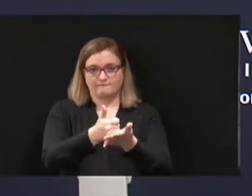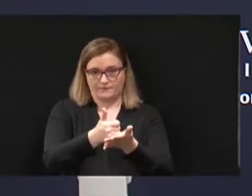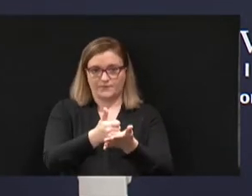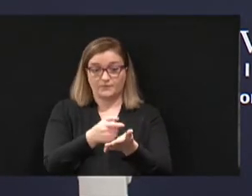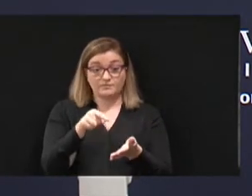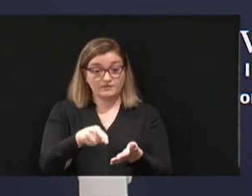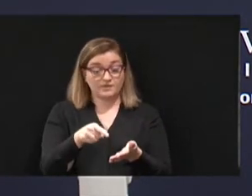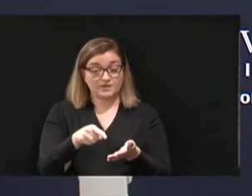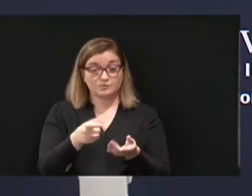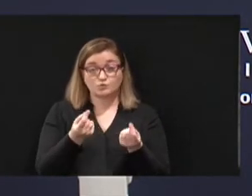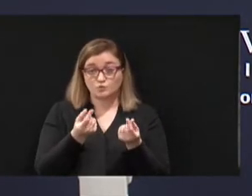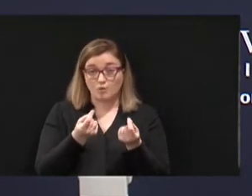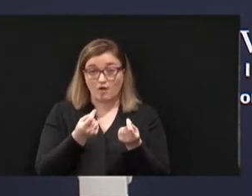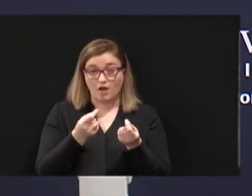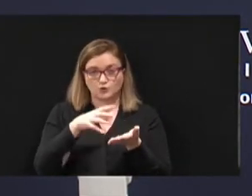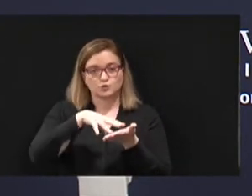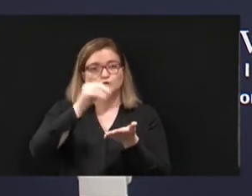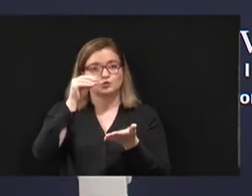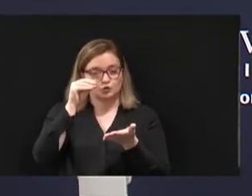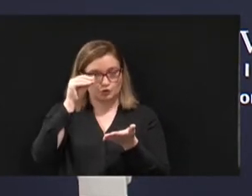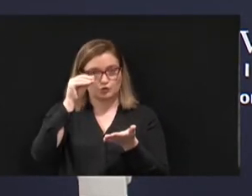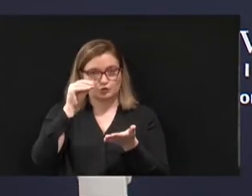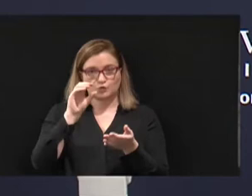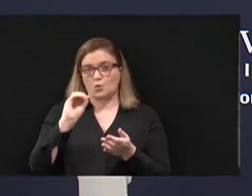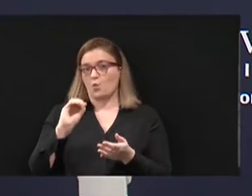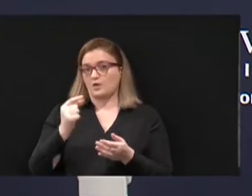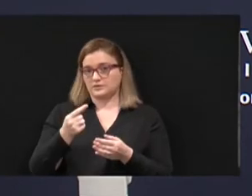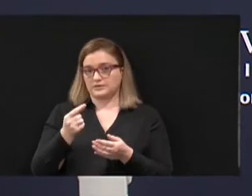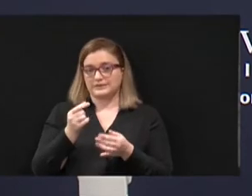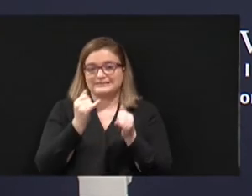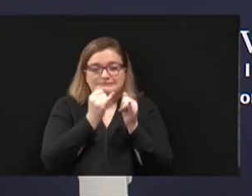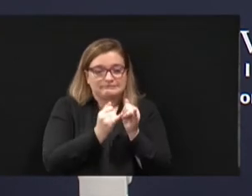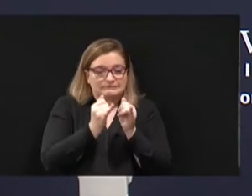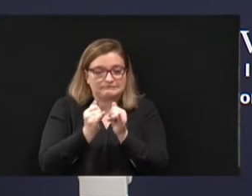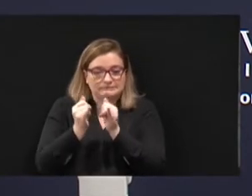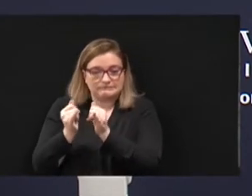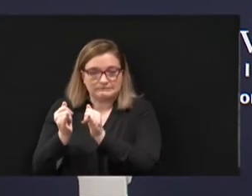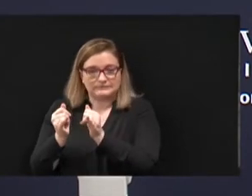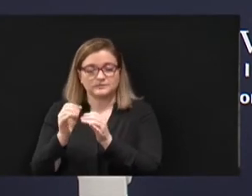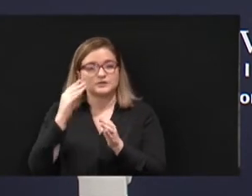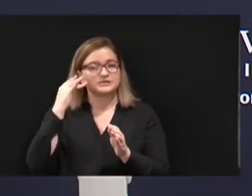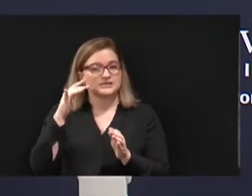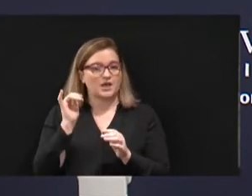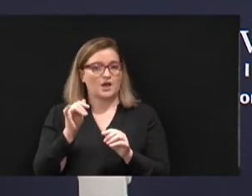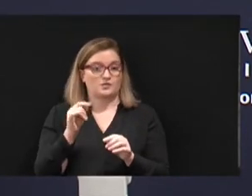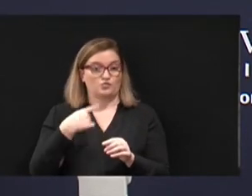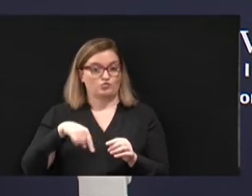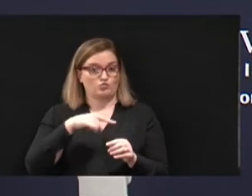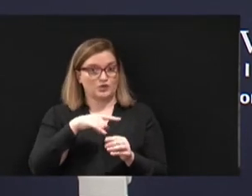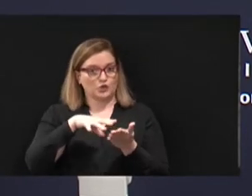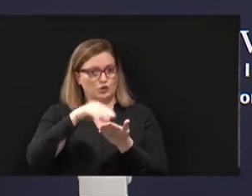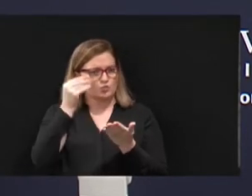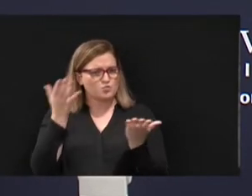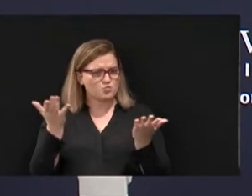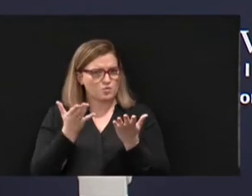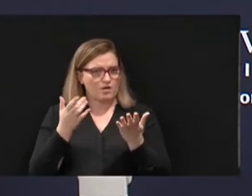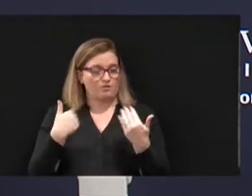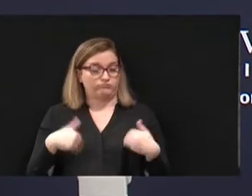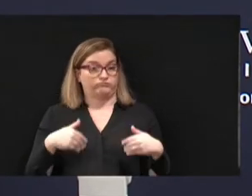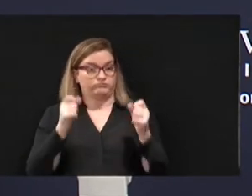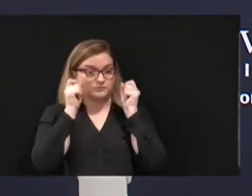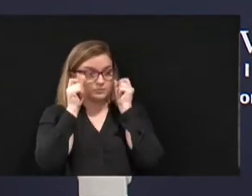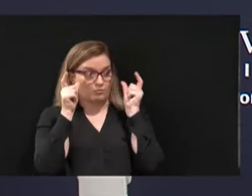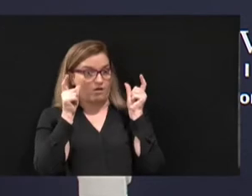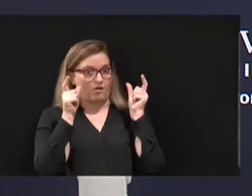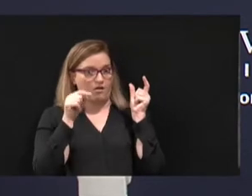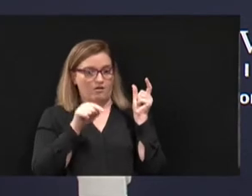Orton-Gillingham and learn the individual sounds. It's also what we found is, what we were very surprised is that we